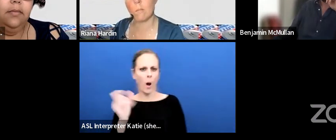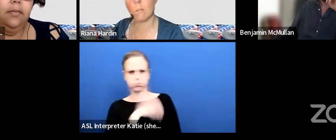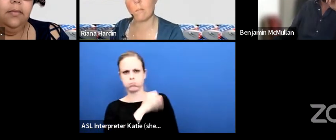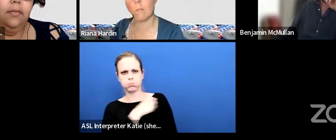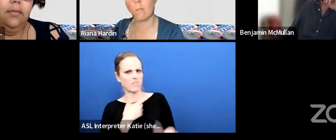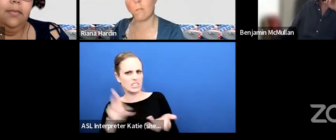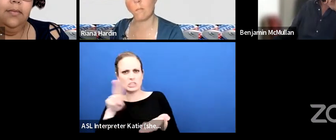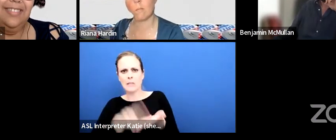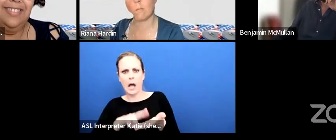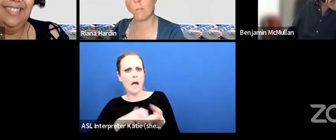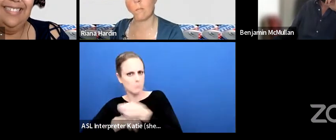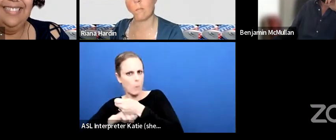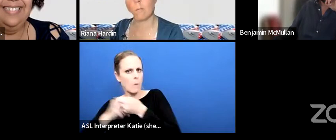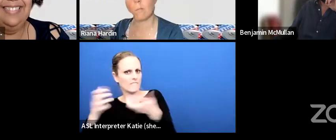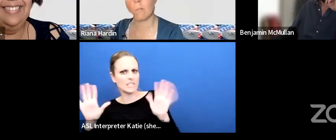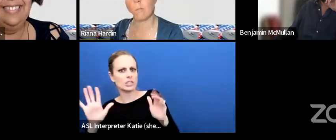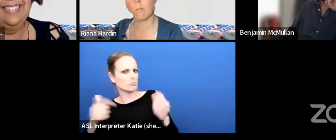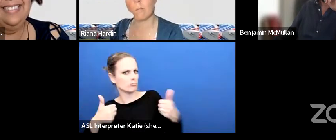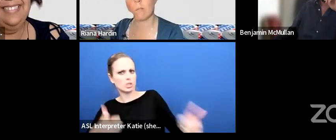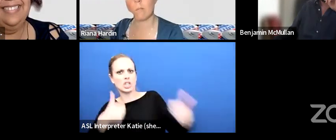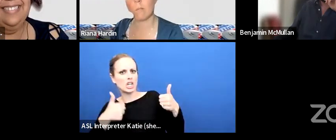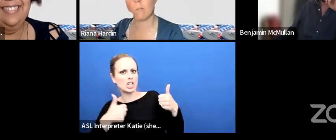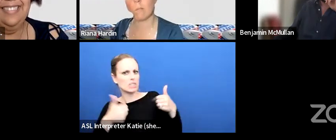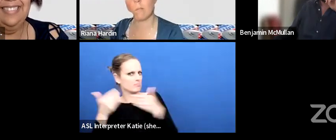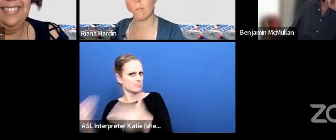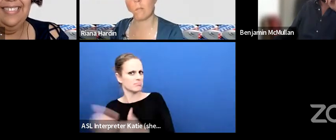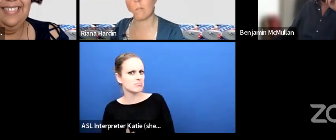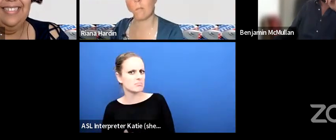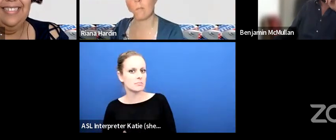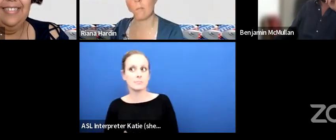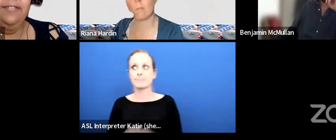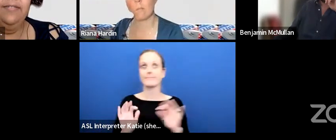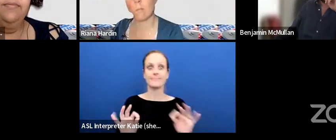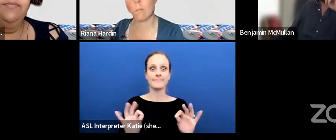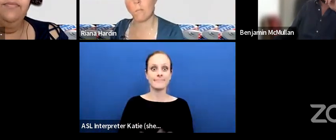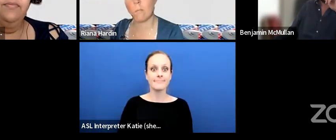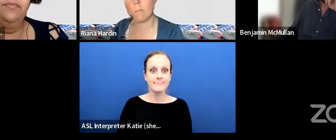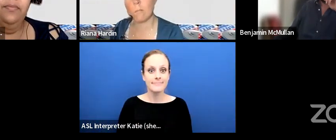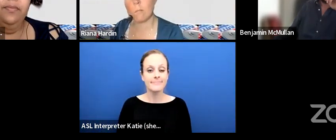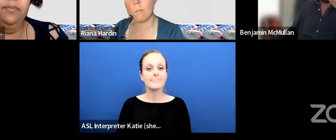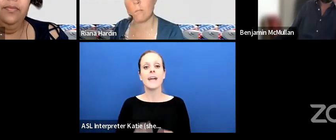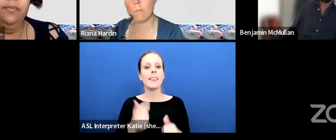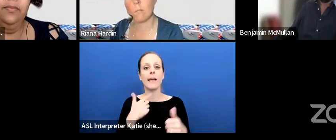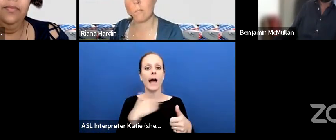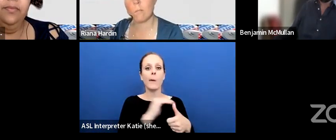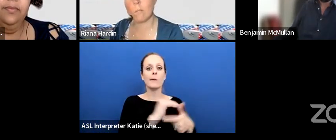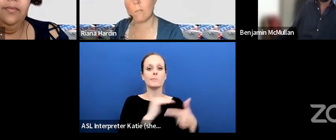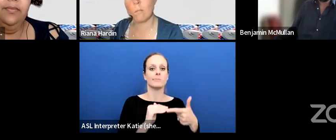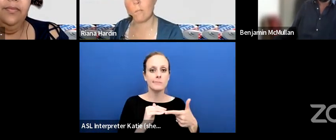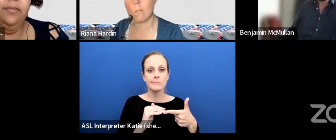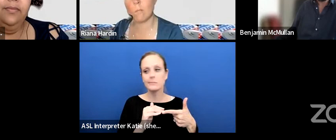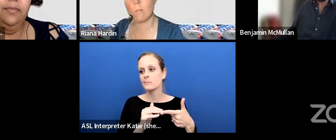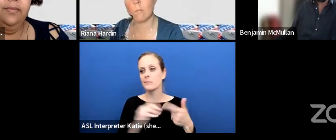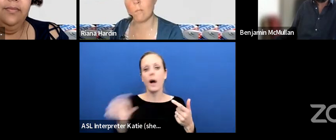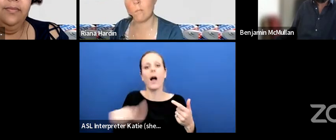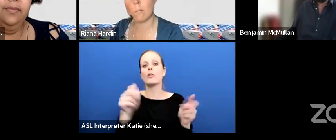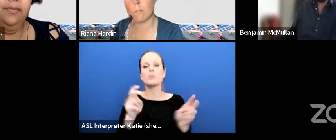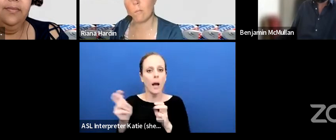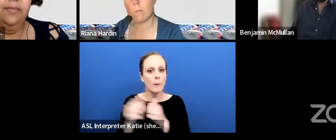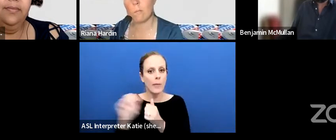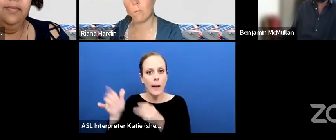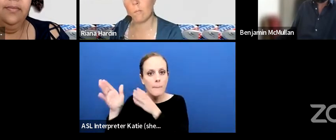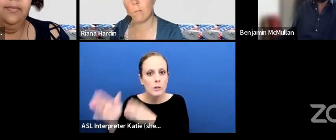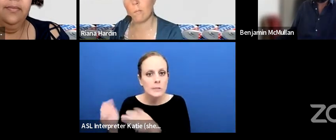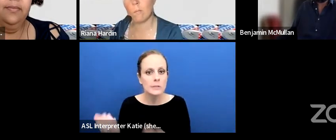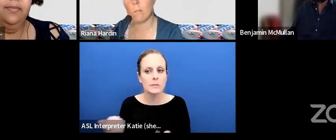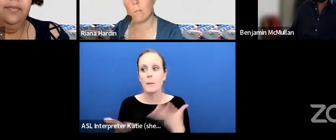already signed on to that. I'm good. We're good to go. And then I'll work on something different with that individual, something maybe that